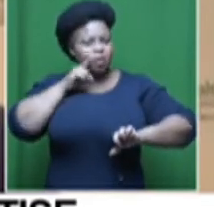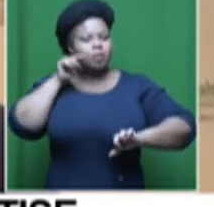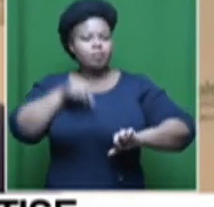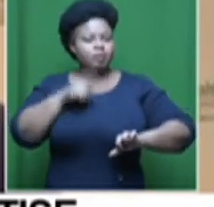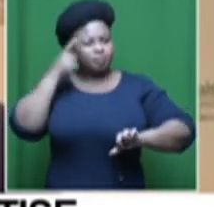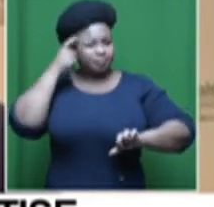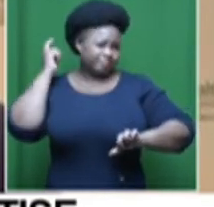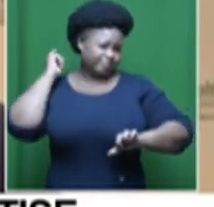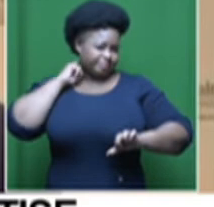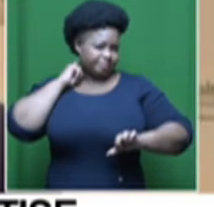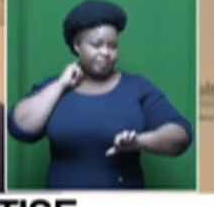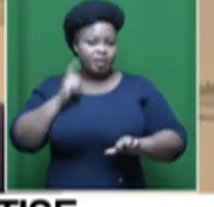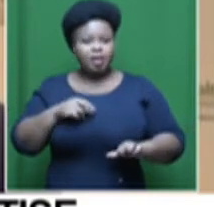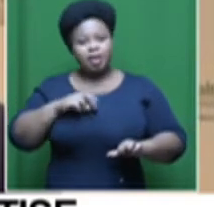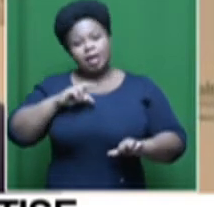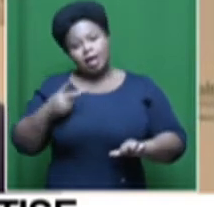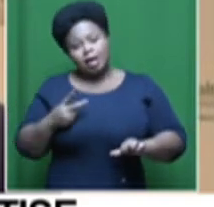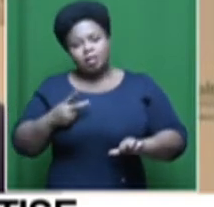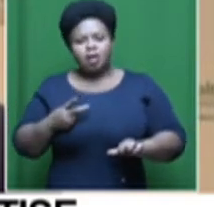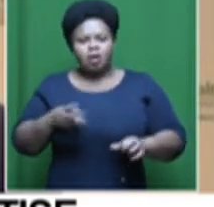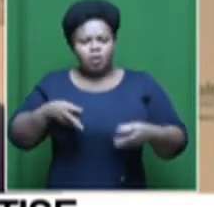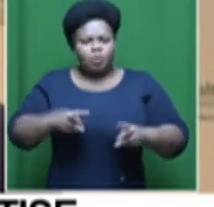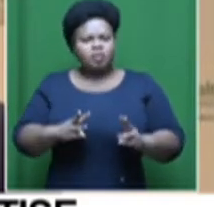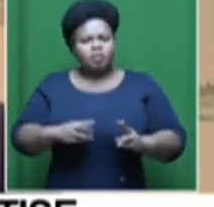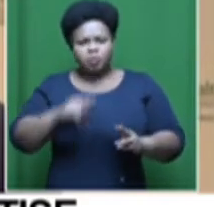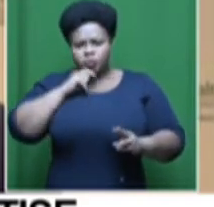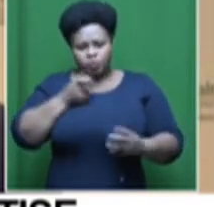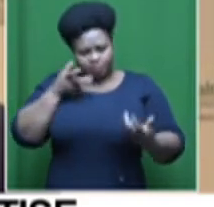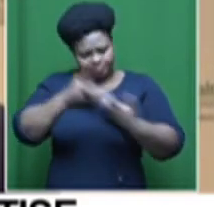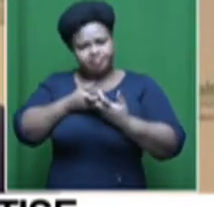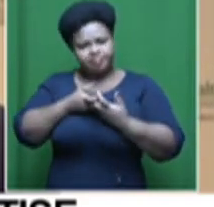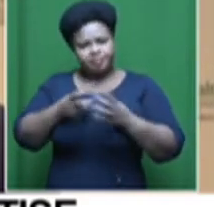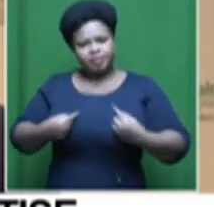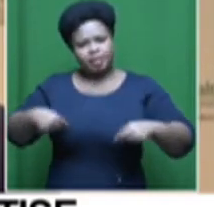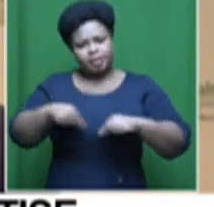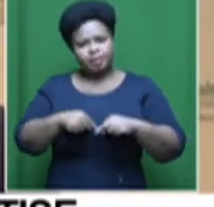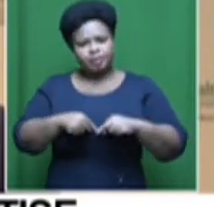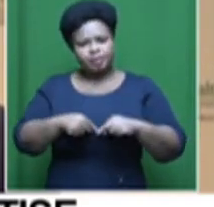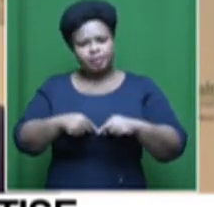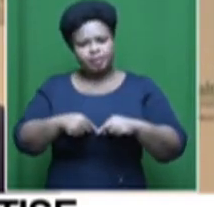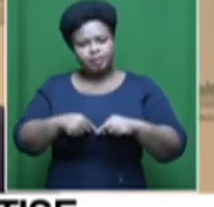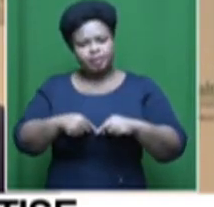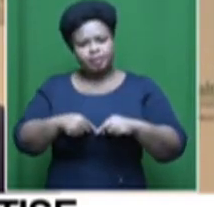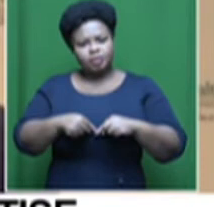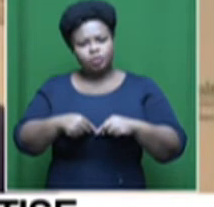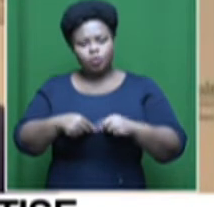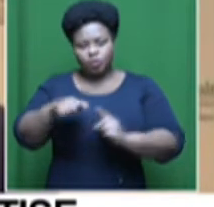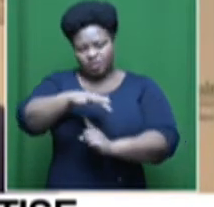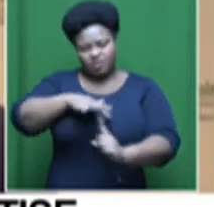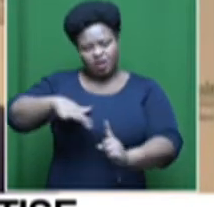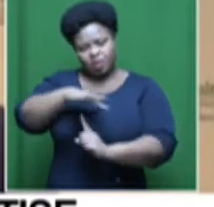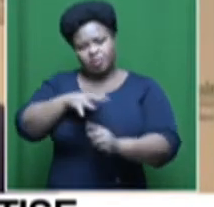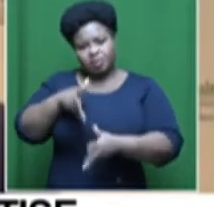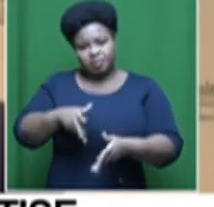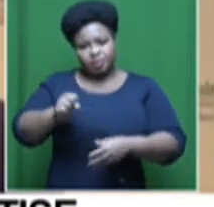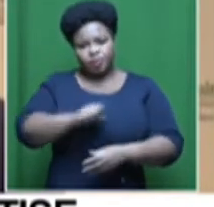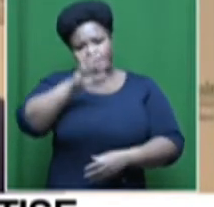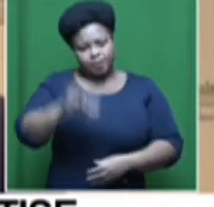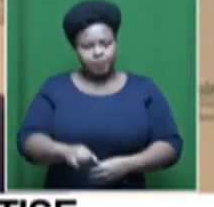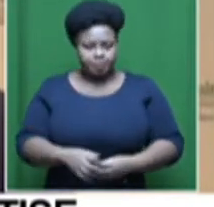certain of the factors that are affecting a unique environment as South Africans. In this